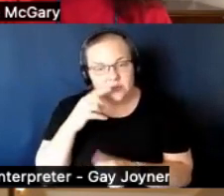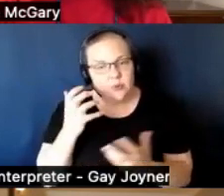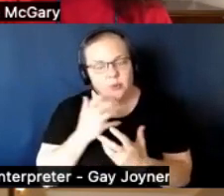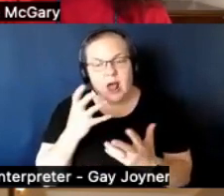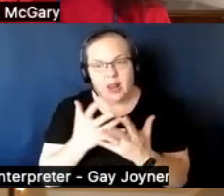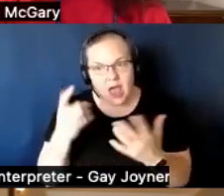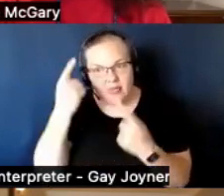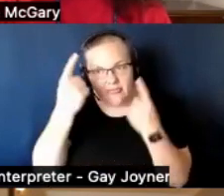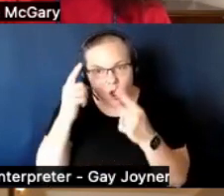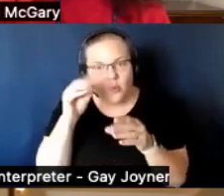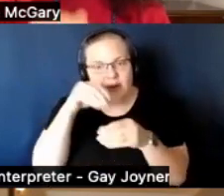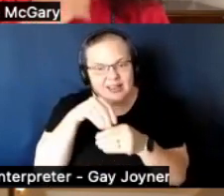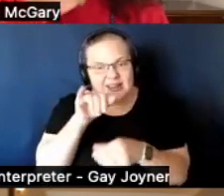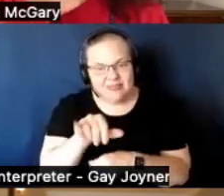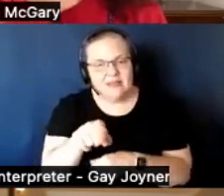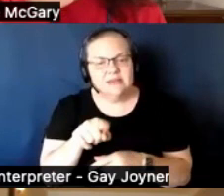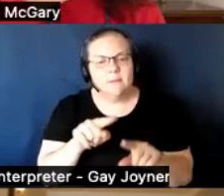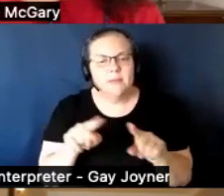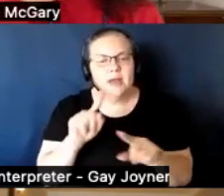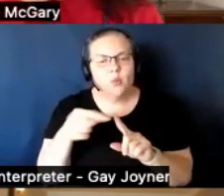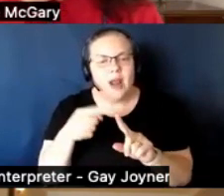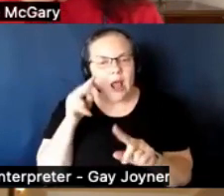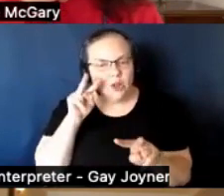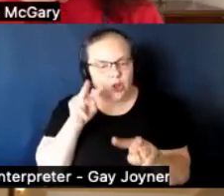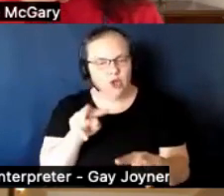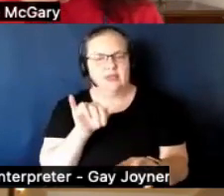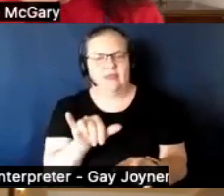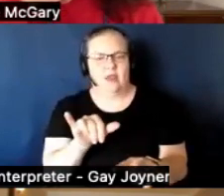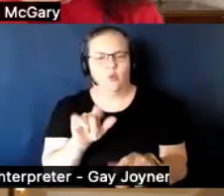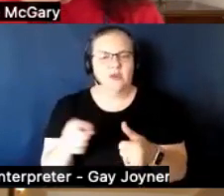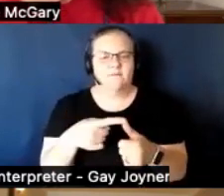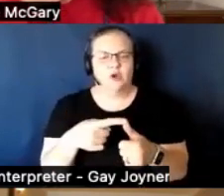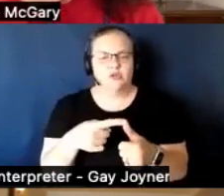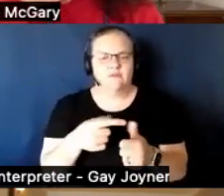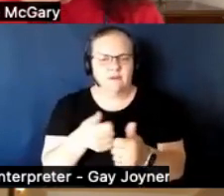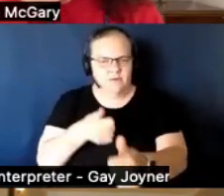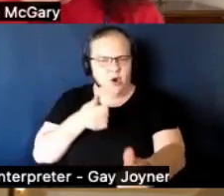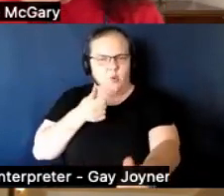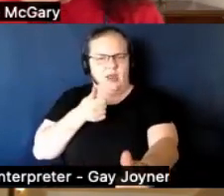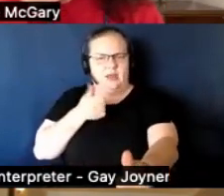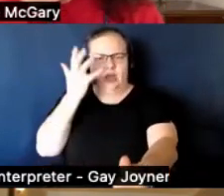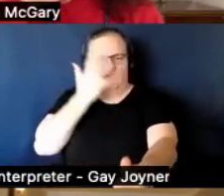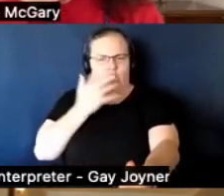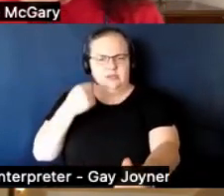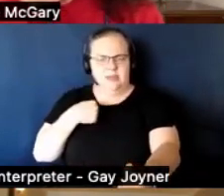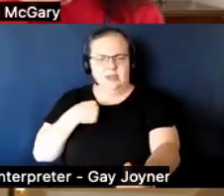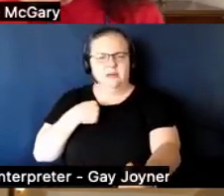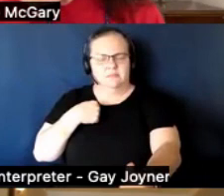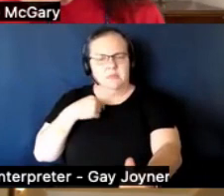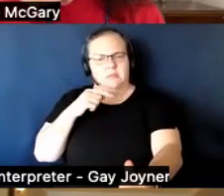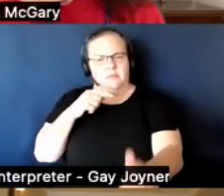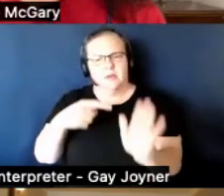And when I looked at it, at first, when you look at it from far away, to me, it was evocative of